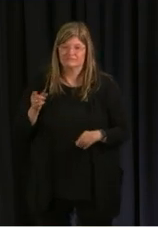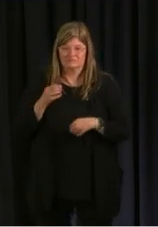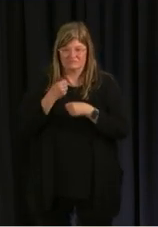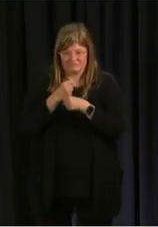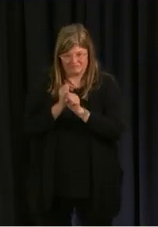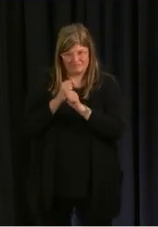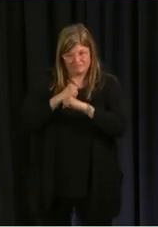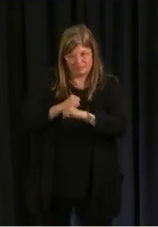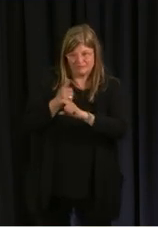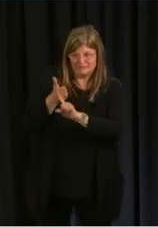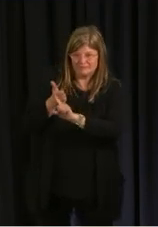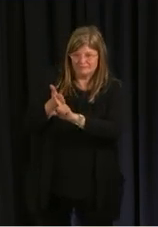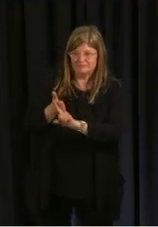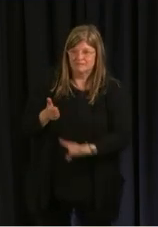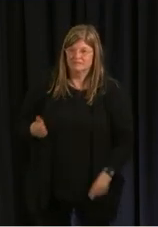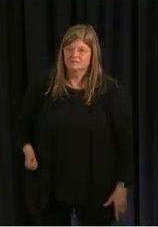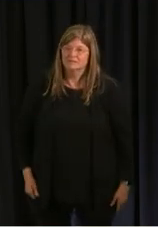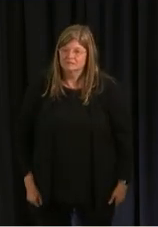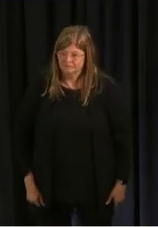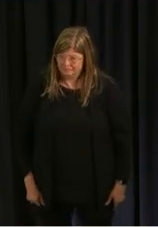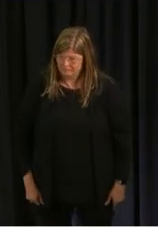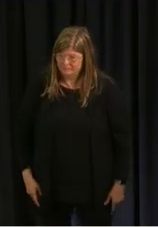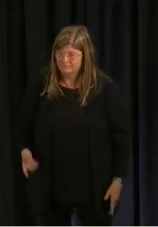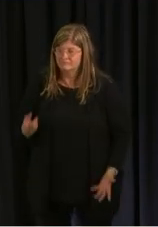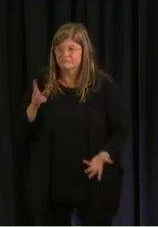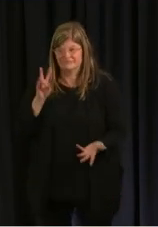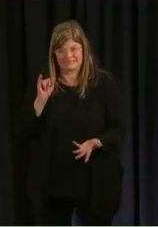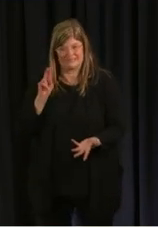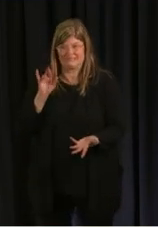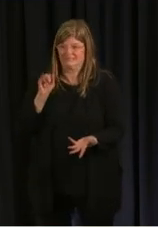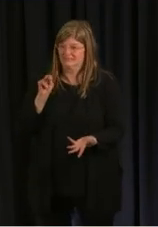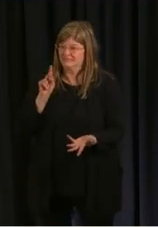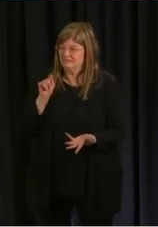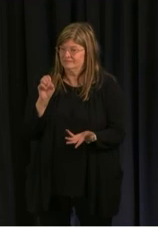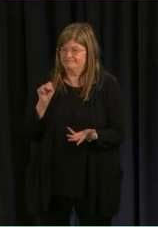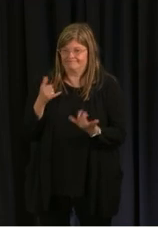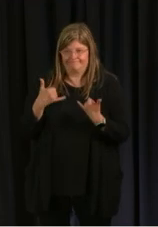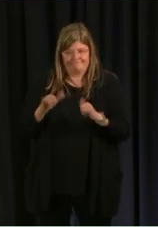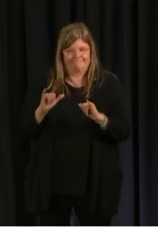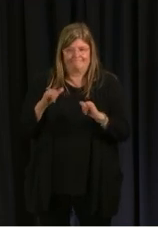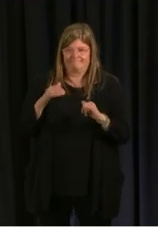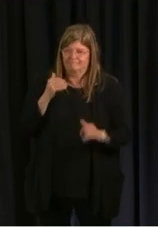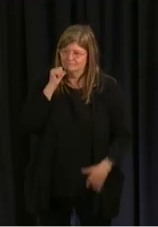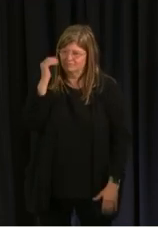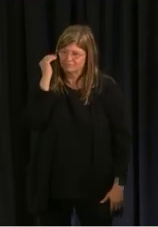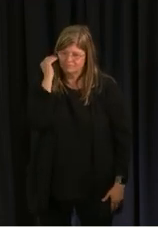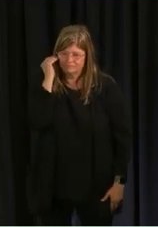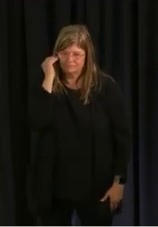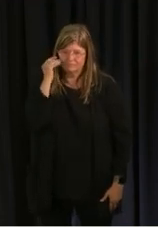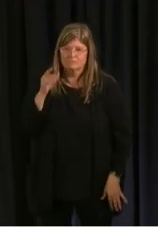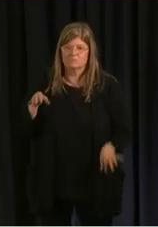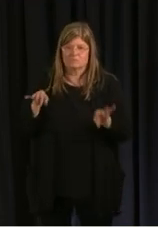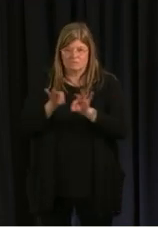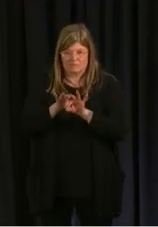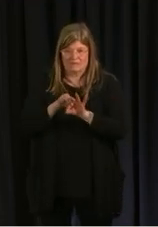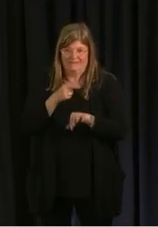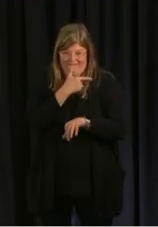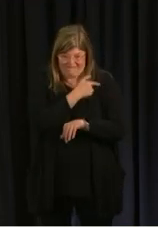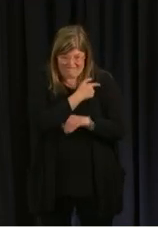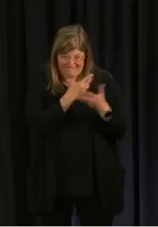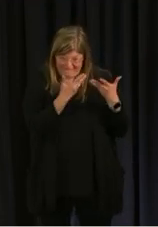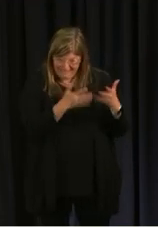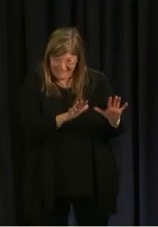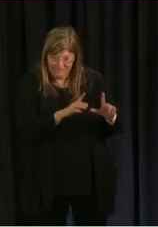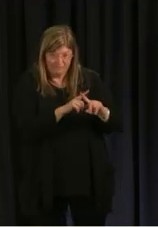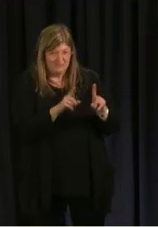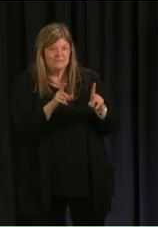activities, that protects you from these variants. Another piece of good news is the vaccines are still